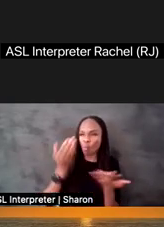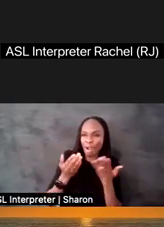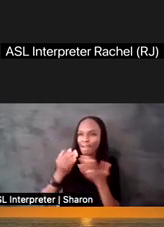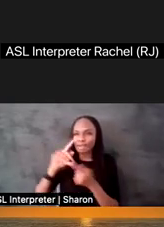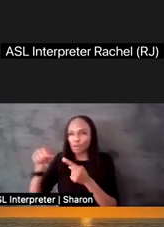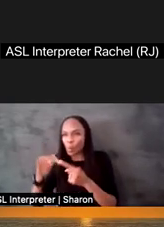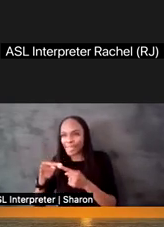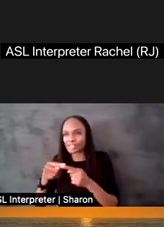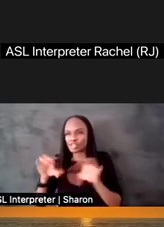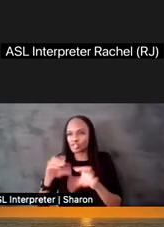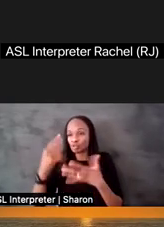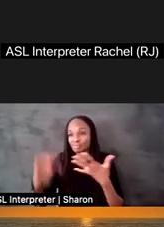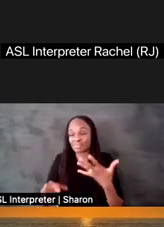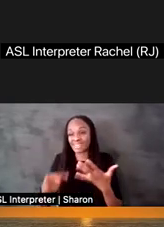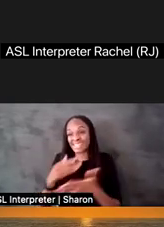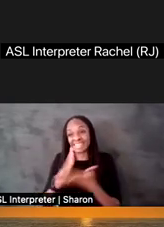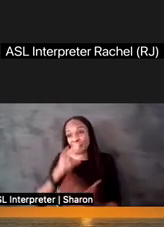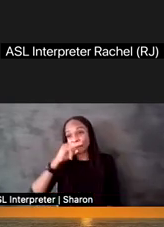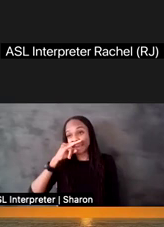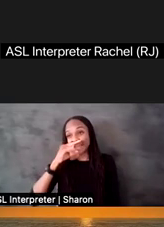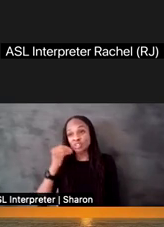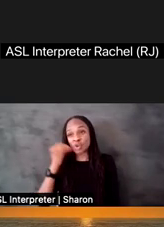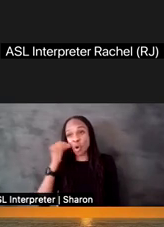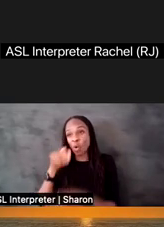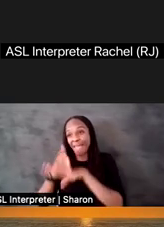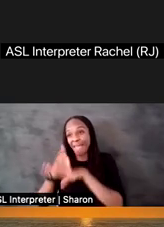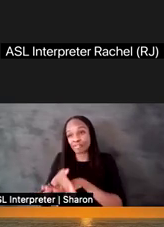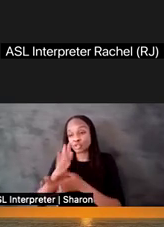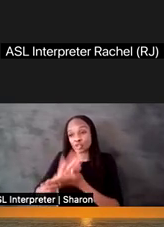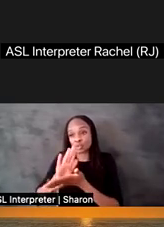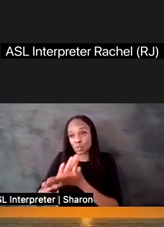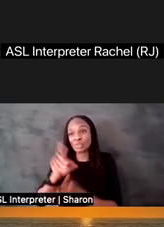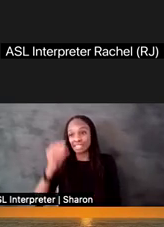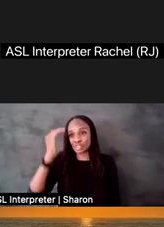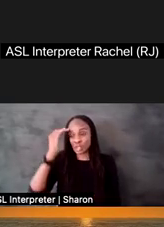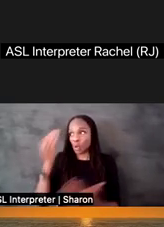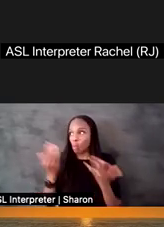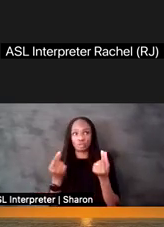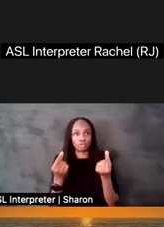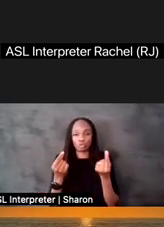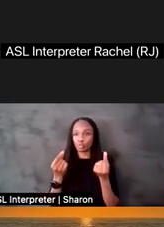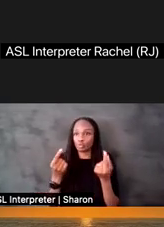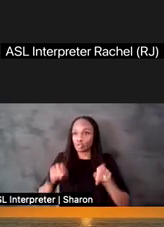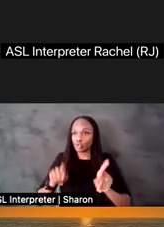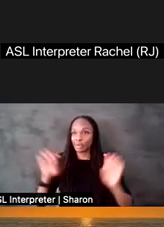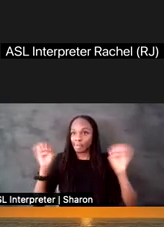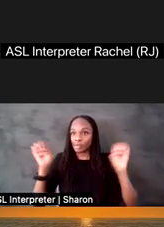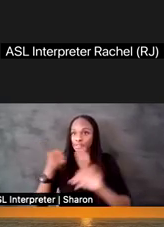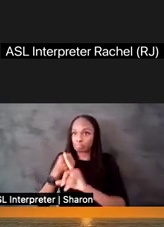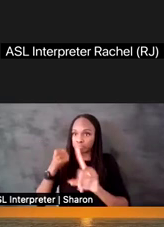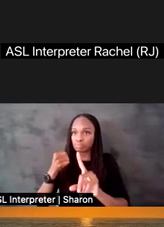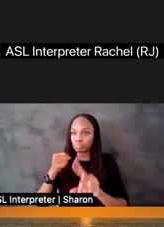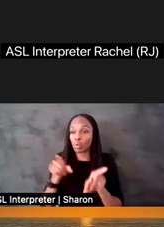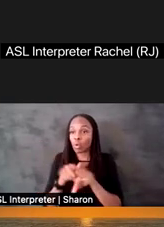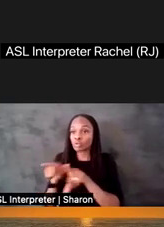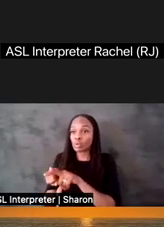Because, we have kids that are home after school and whatnot. They really need to know what to do during these emergencies as well. But